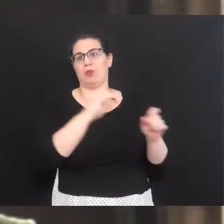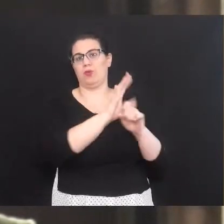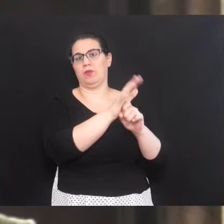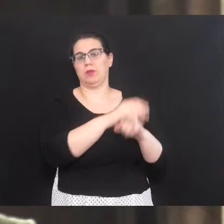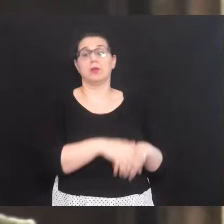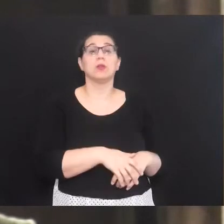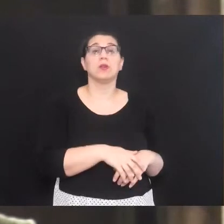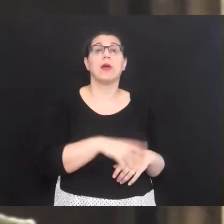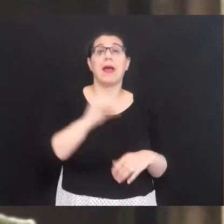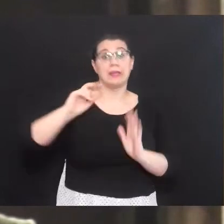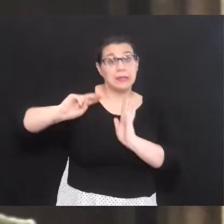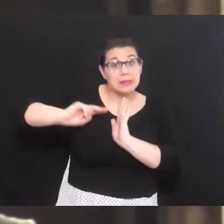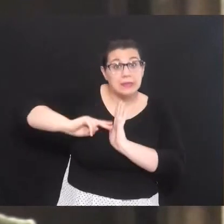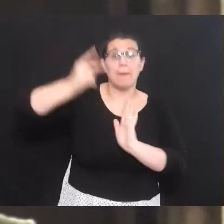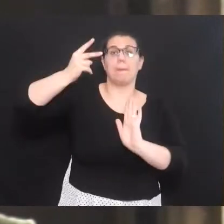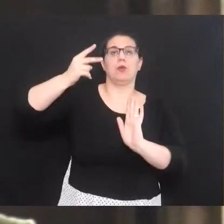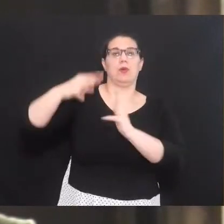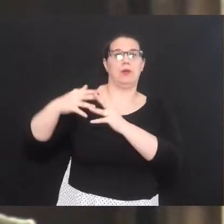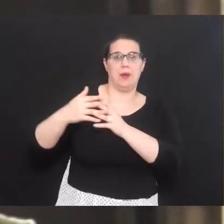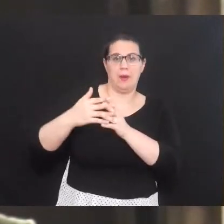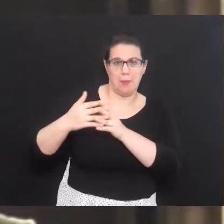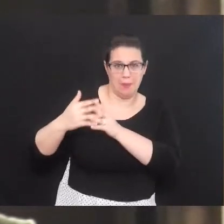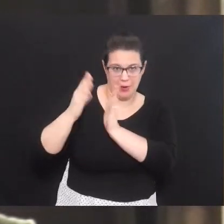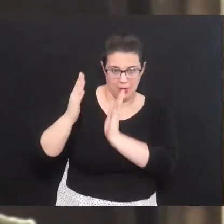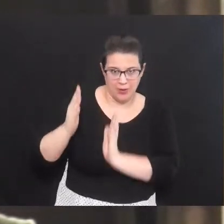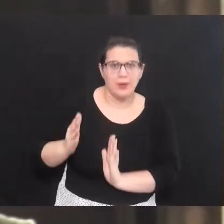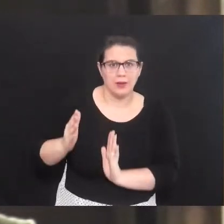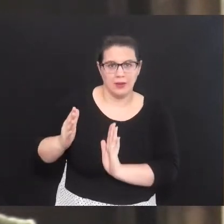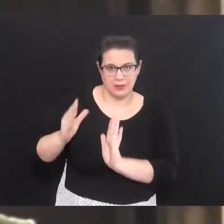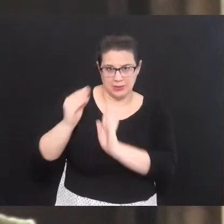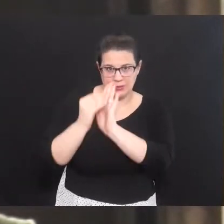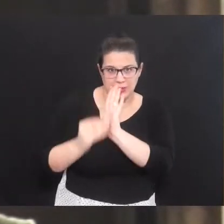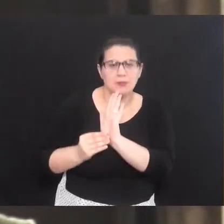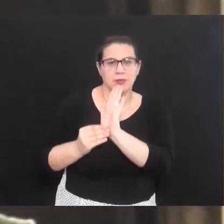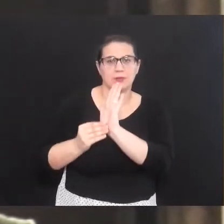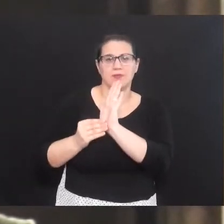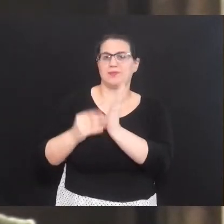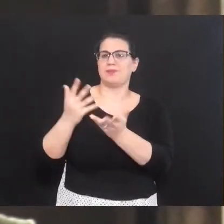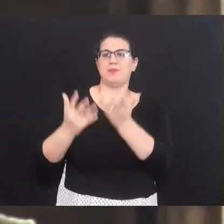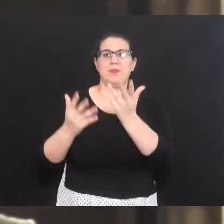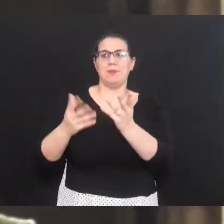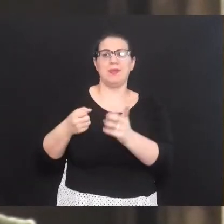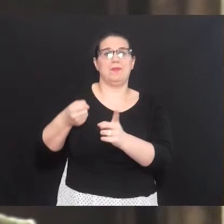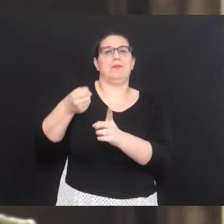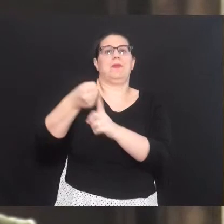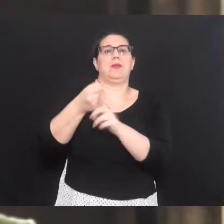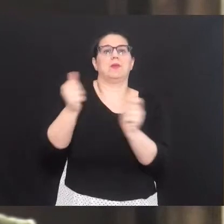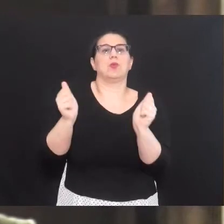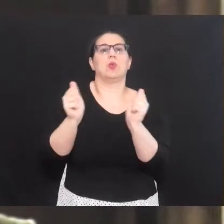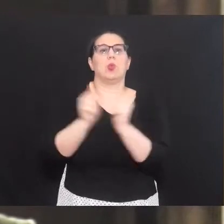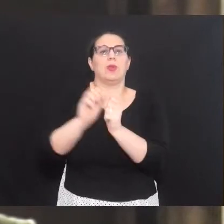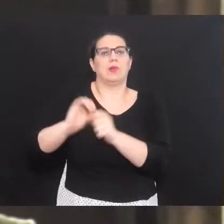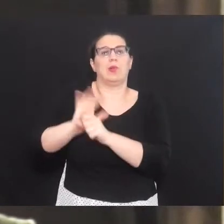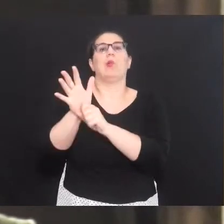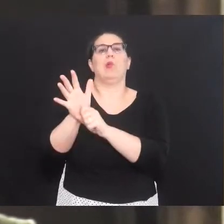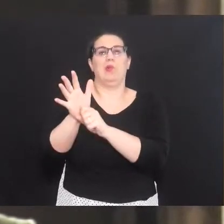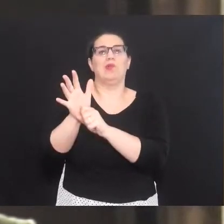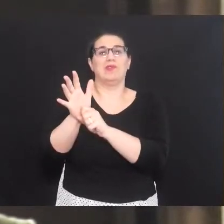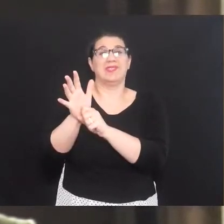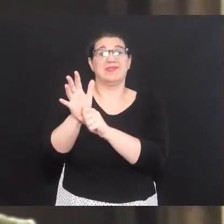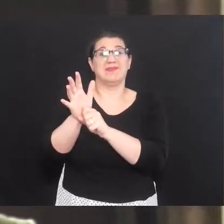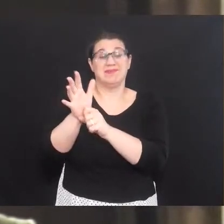as many Americans, as has been documented, have likely been infected with COVID-19 at some